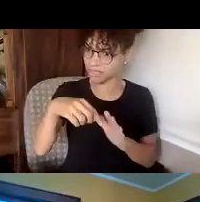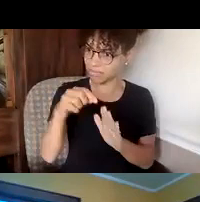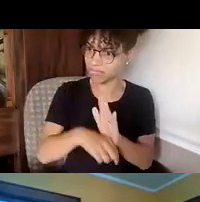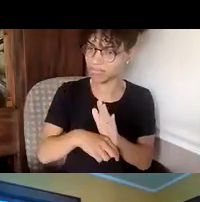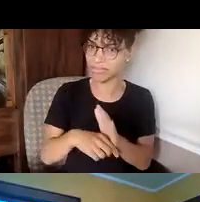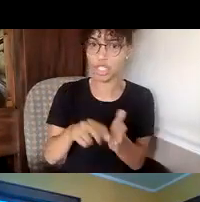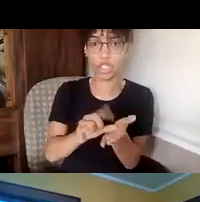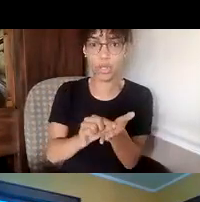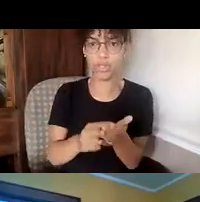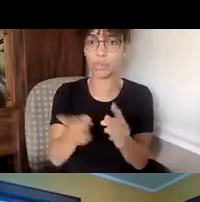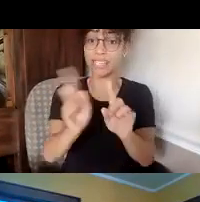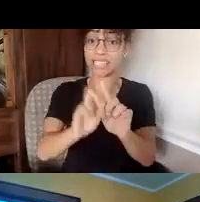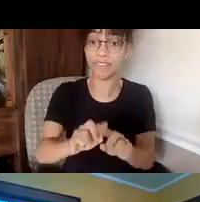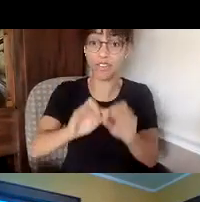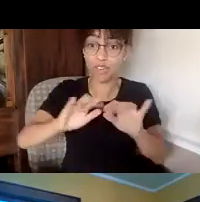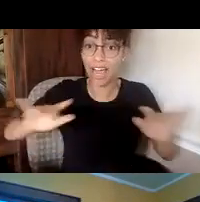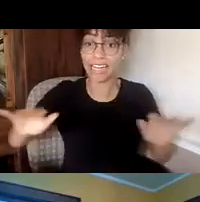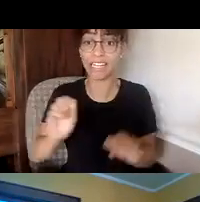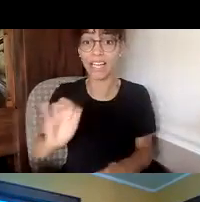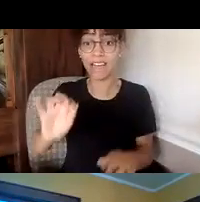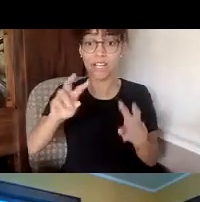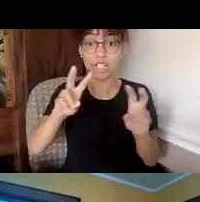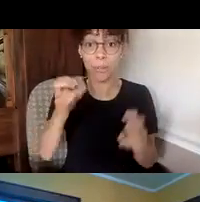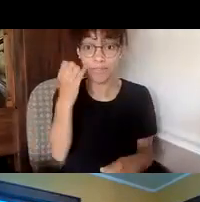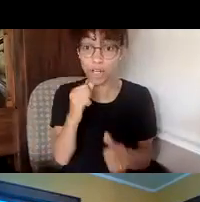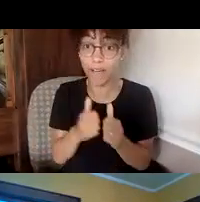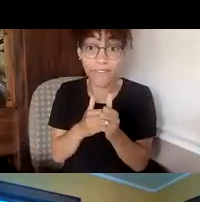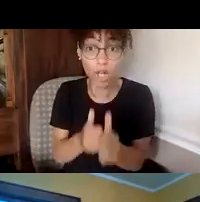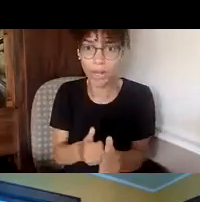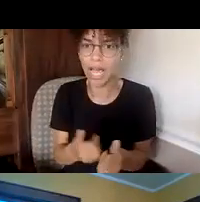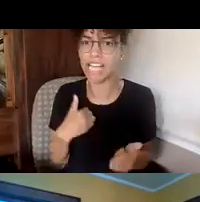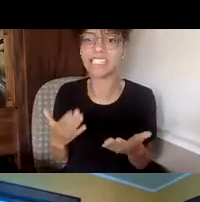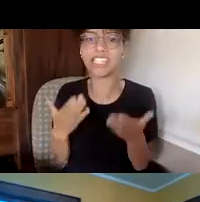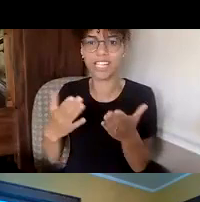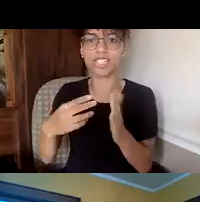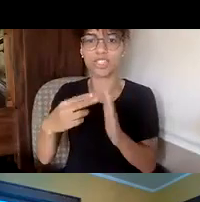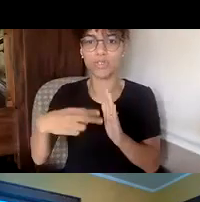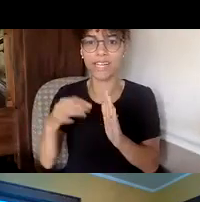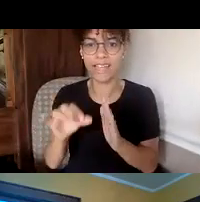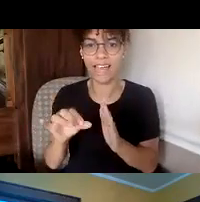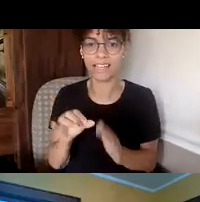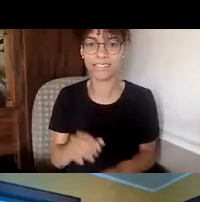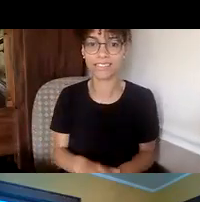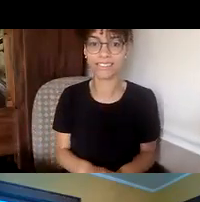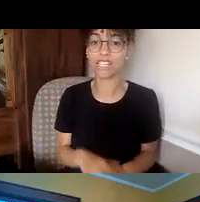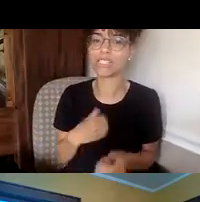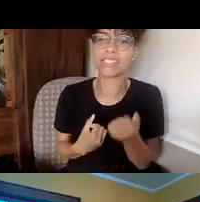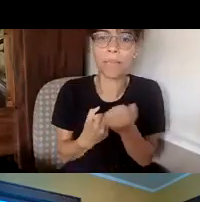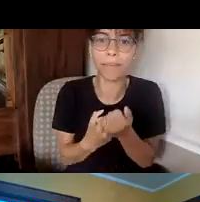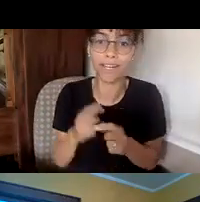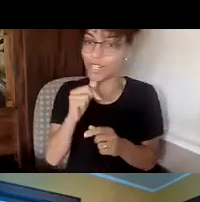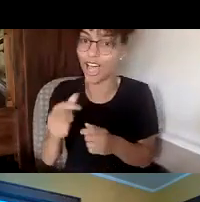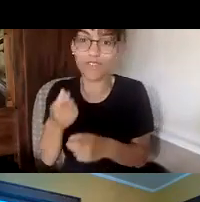variety of topics. And so if you're not following The Atlantic, I would suggest it. just as another, to supplement, not to replace,